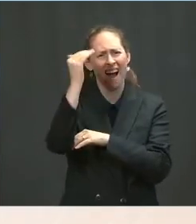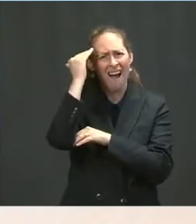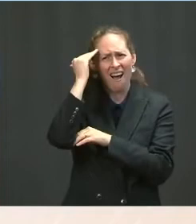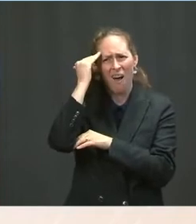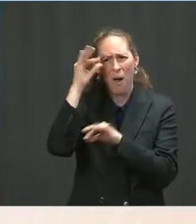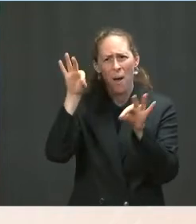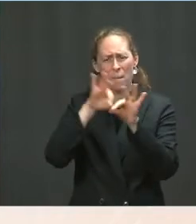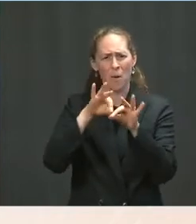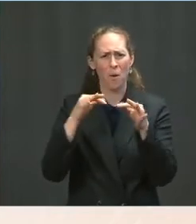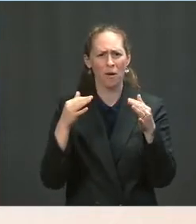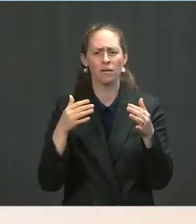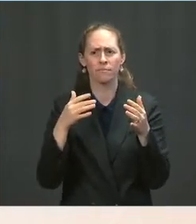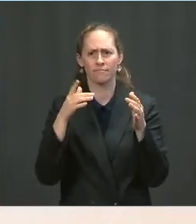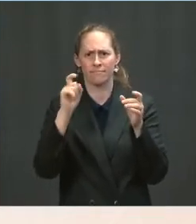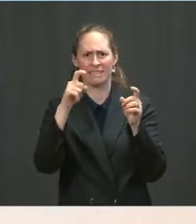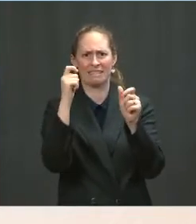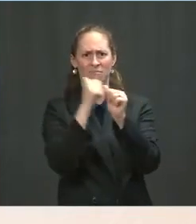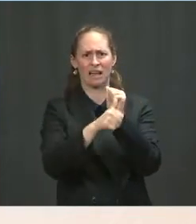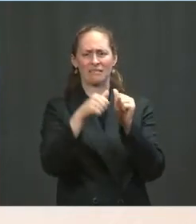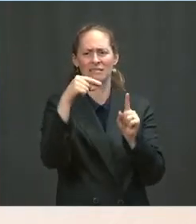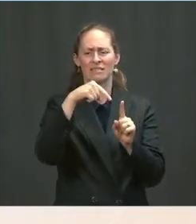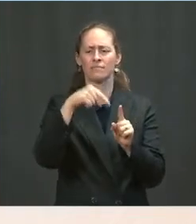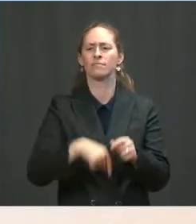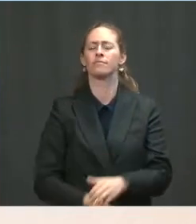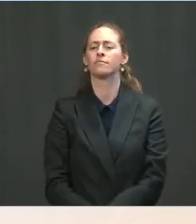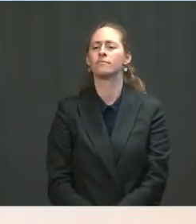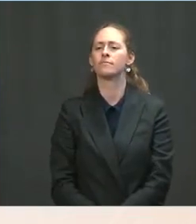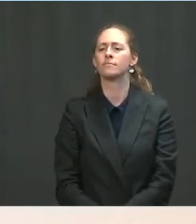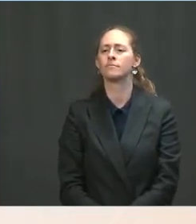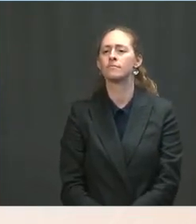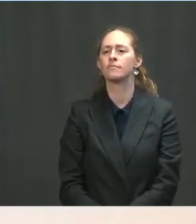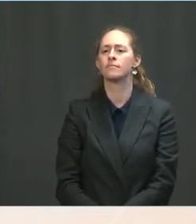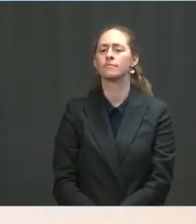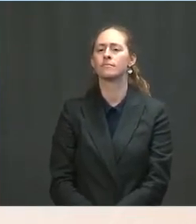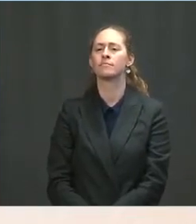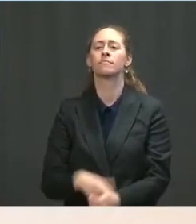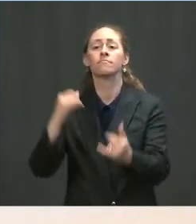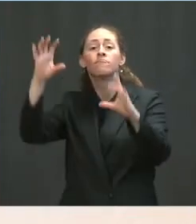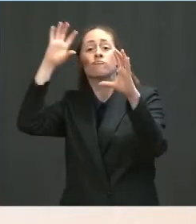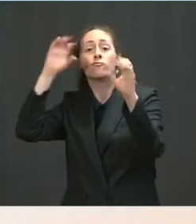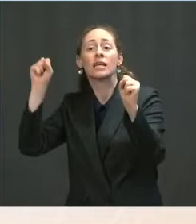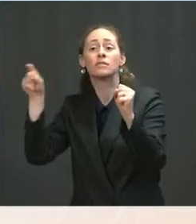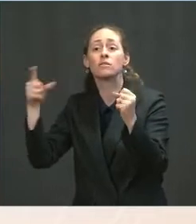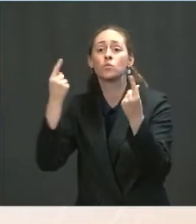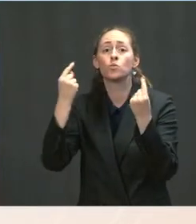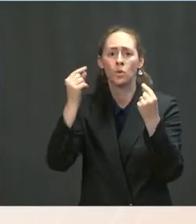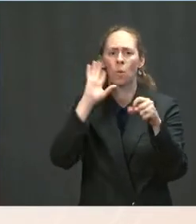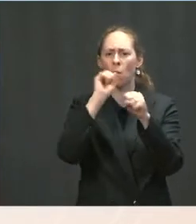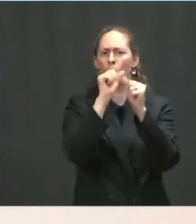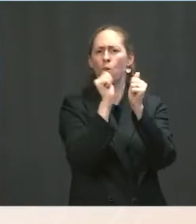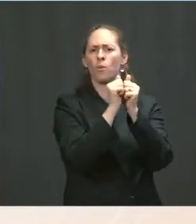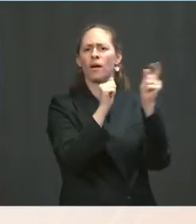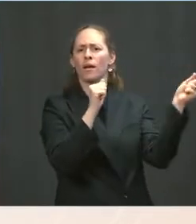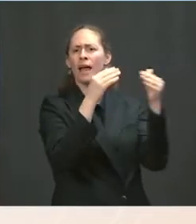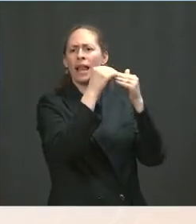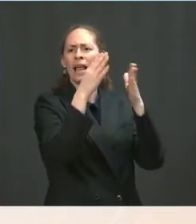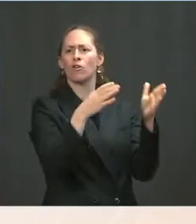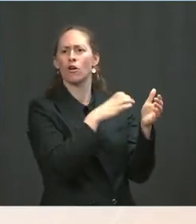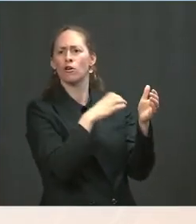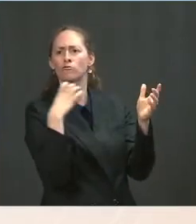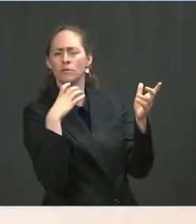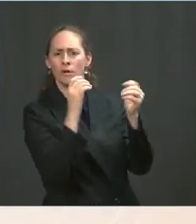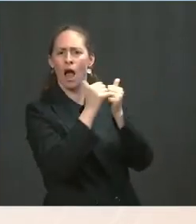forward. And so the administration is going to work together with leaders in Congress on potential avenues to extend the